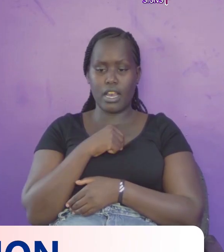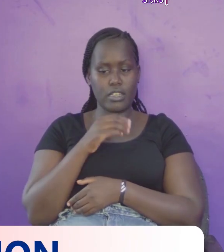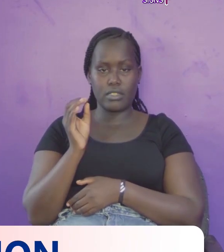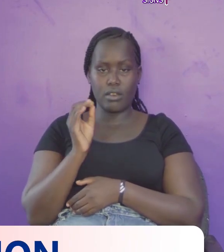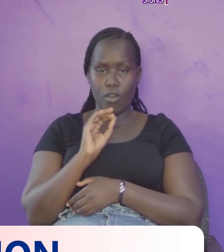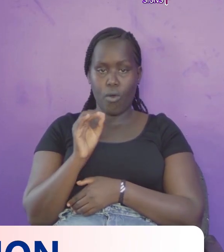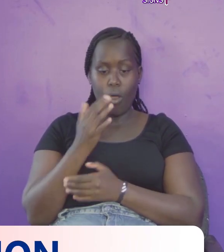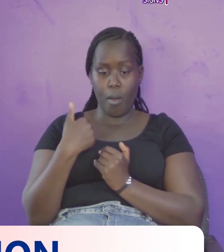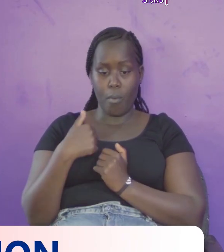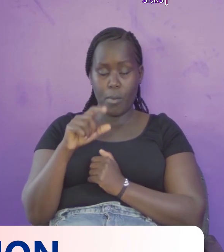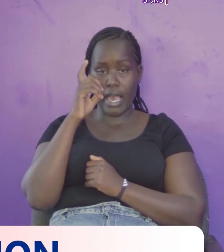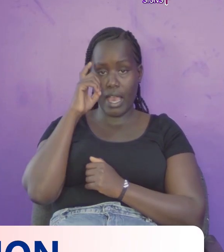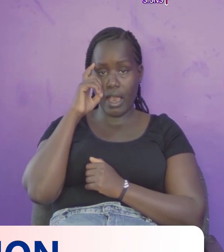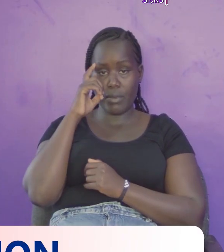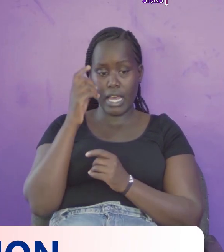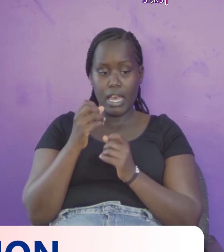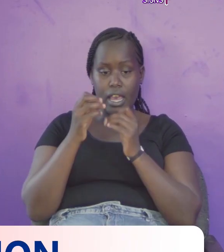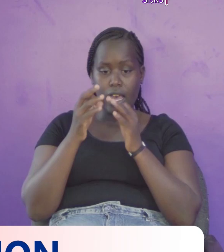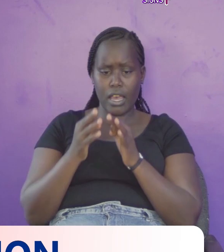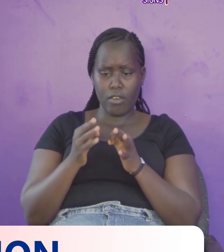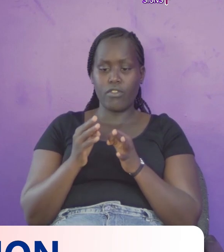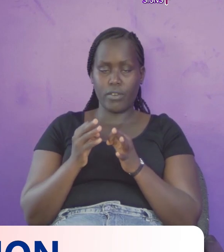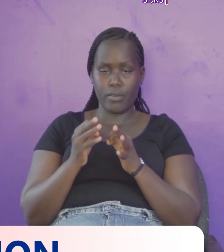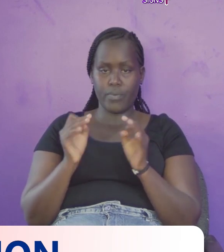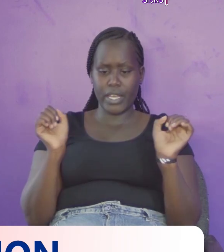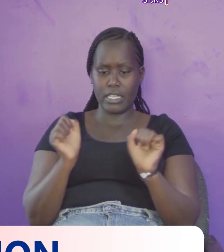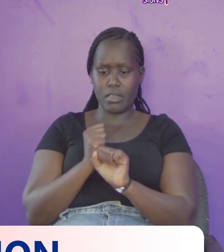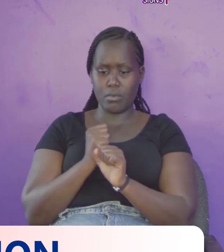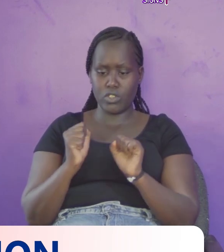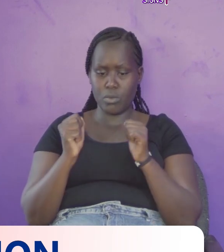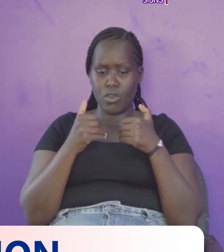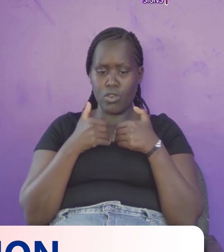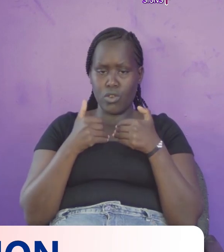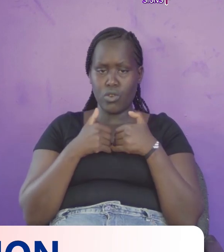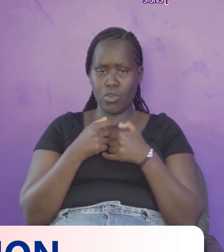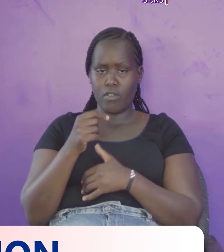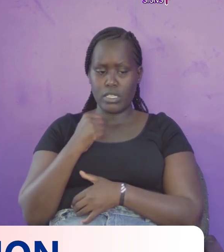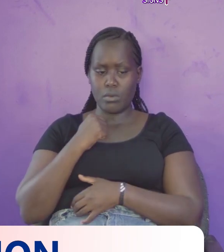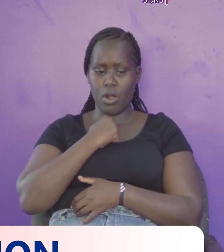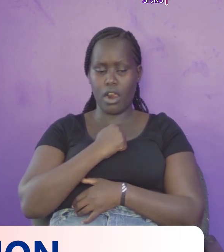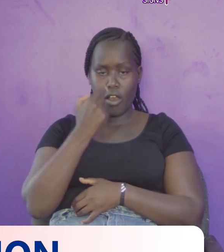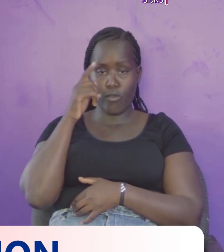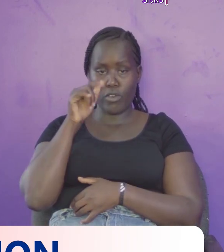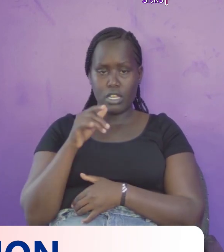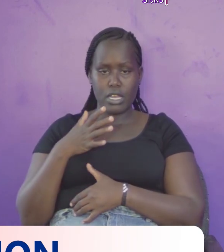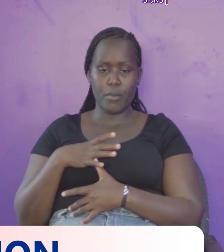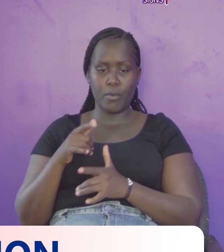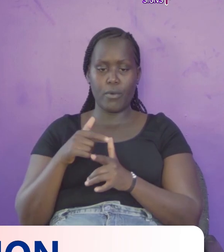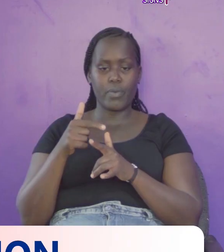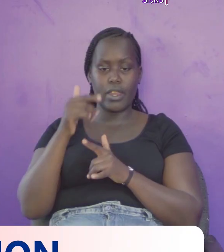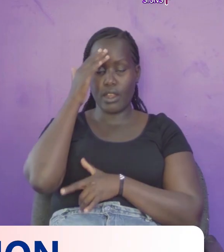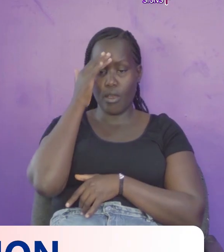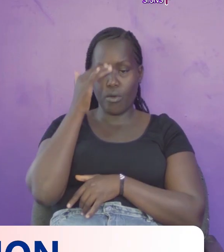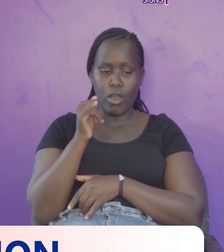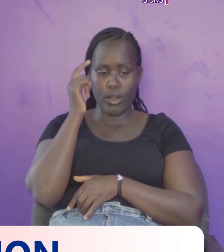I'm just thinking, if you cannot have even a little empathy for these people, then why